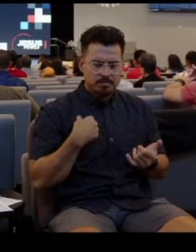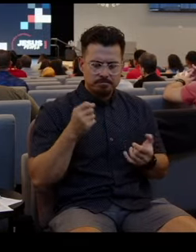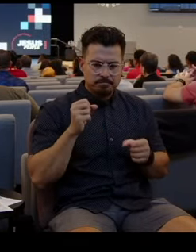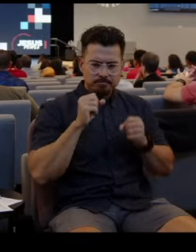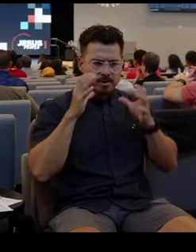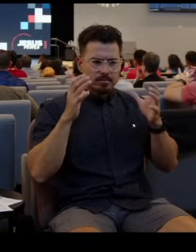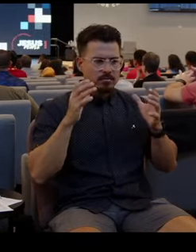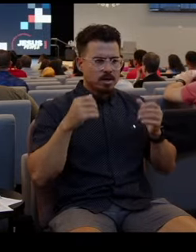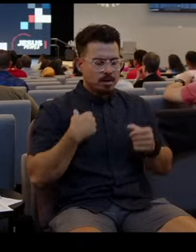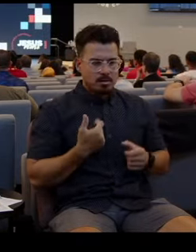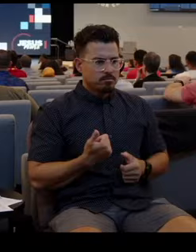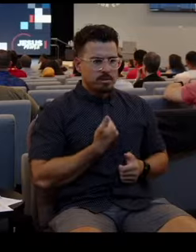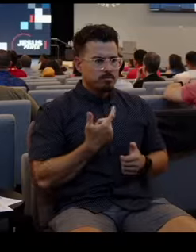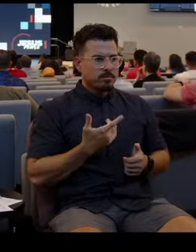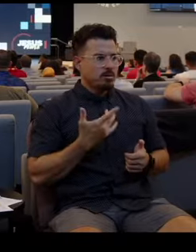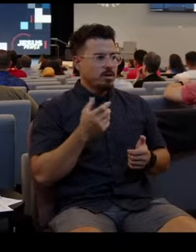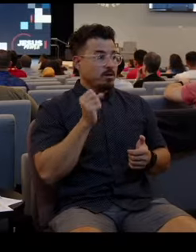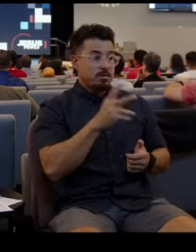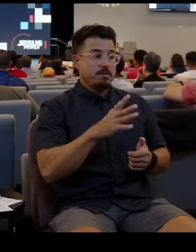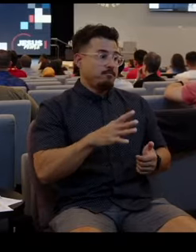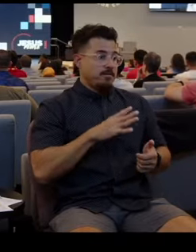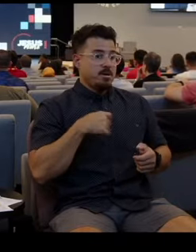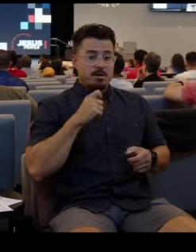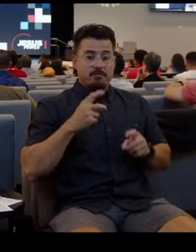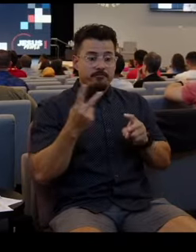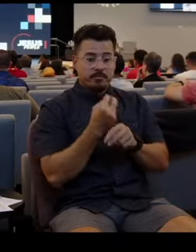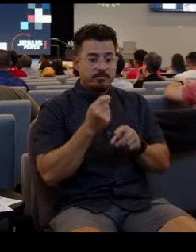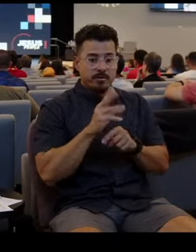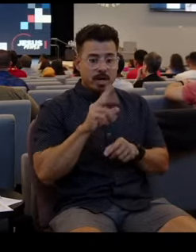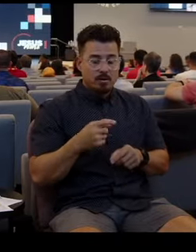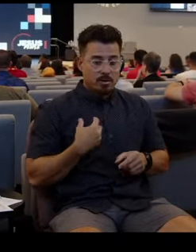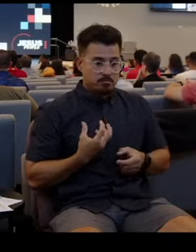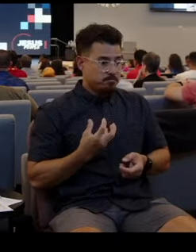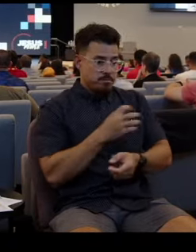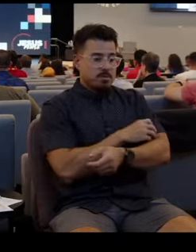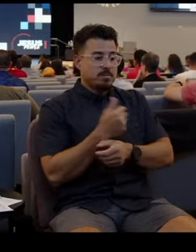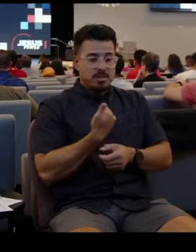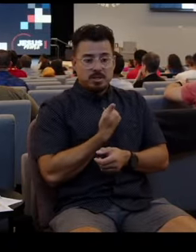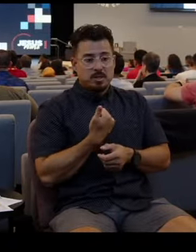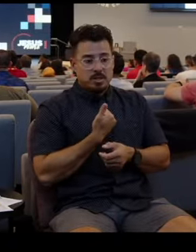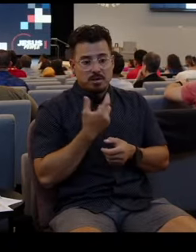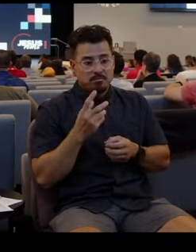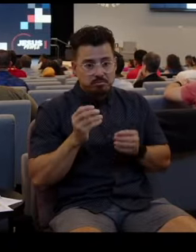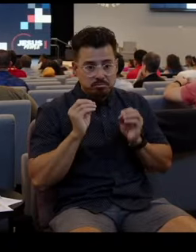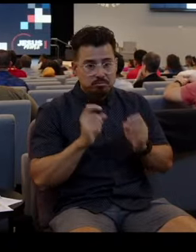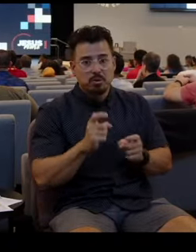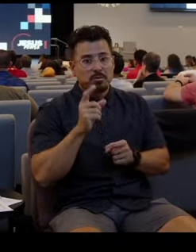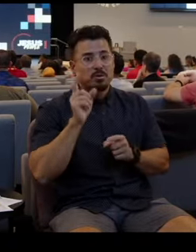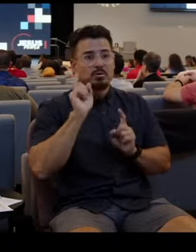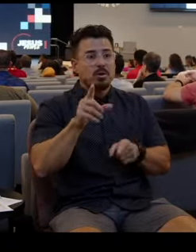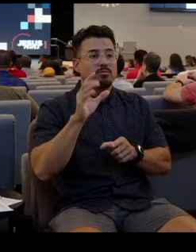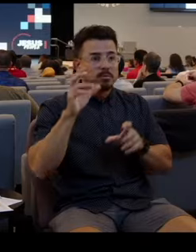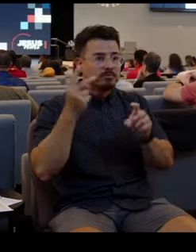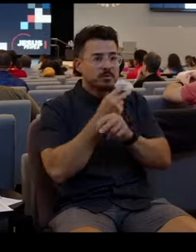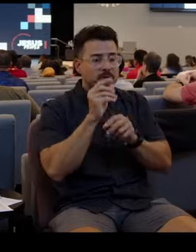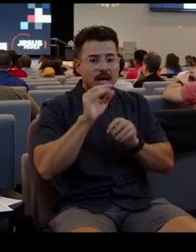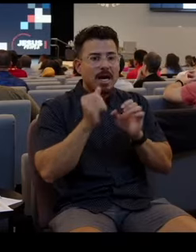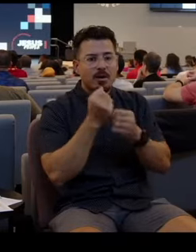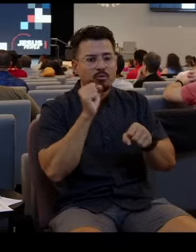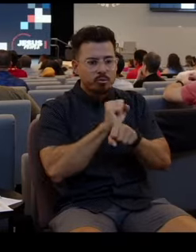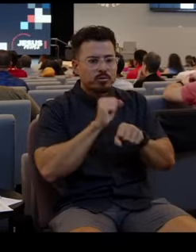kind of like we were empowered. It was one of the most empowering things that ever happened to me in ministry. All they had to do is see how it worked.